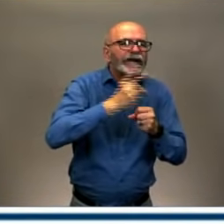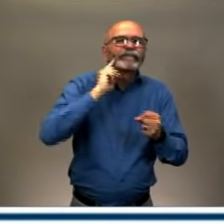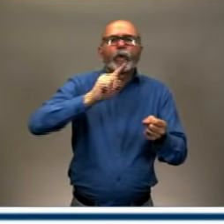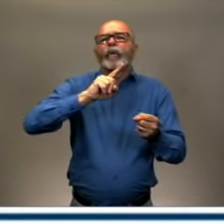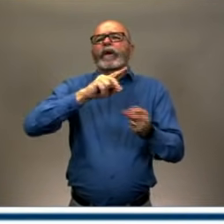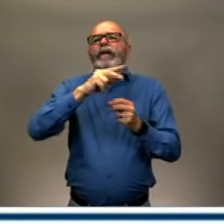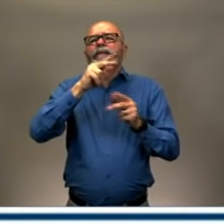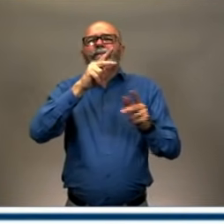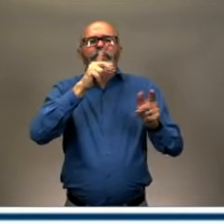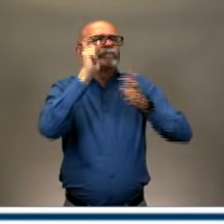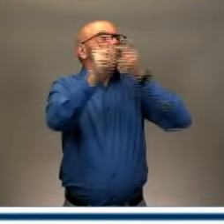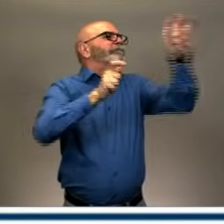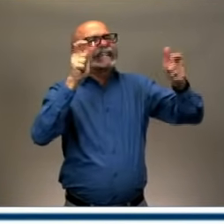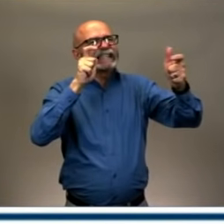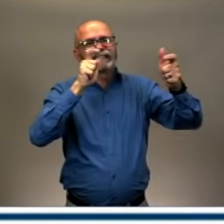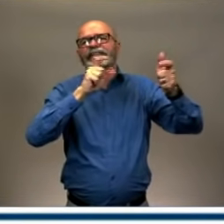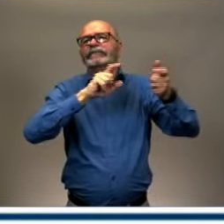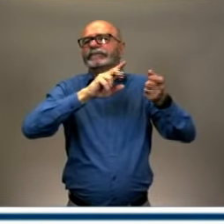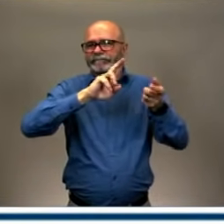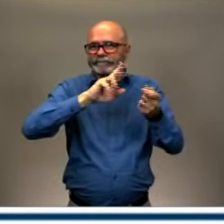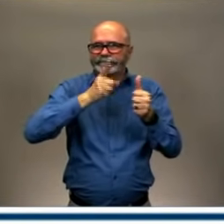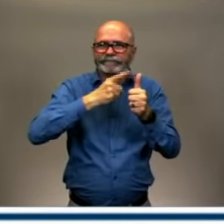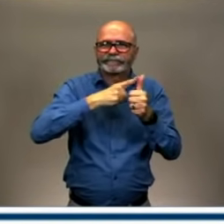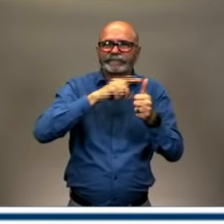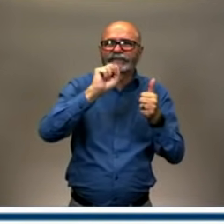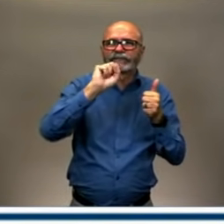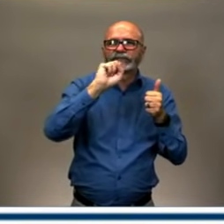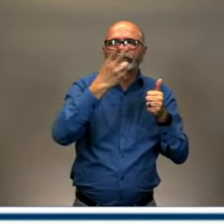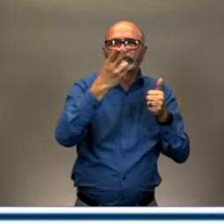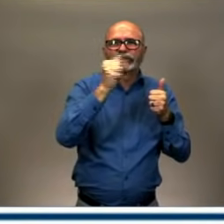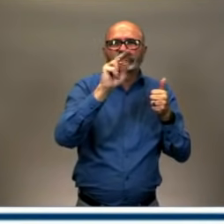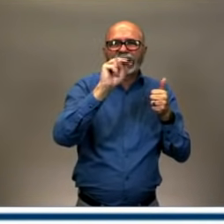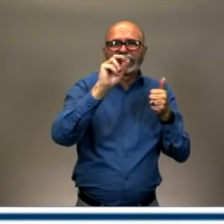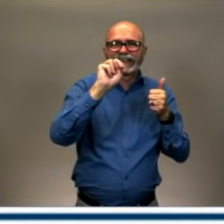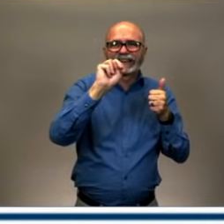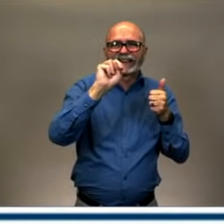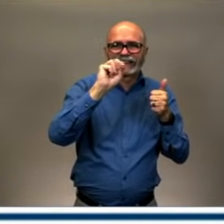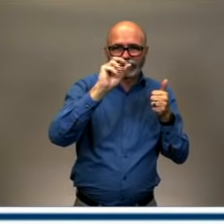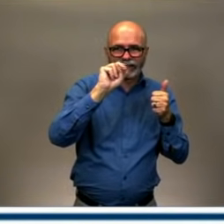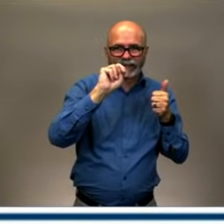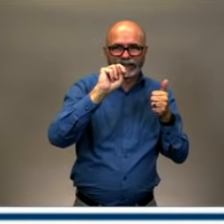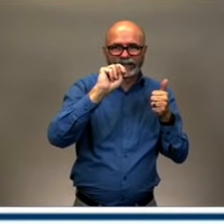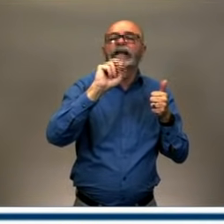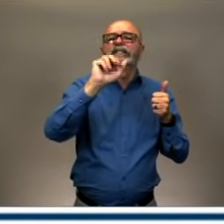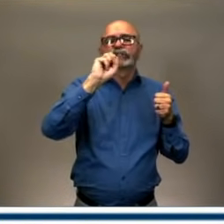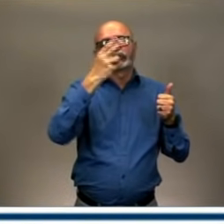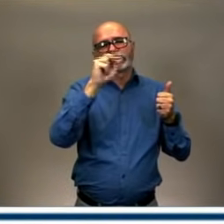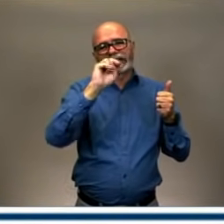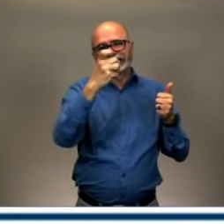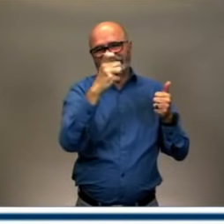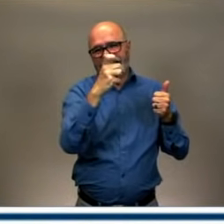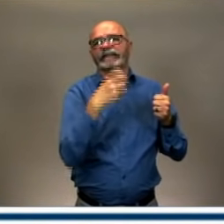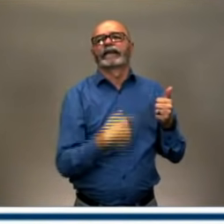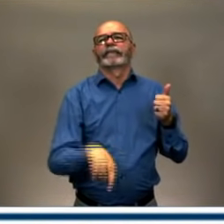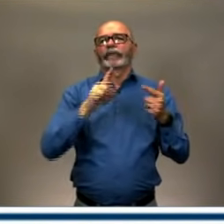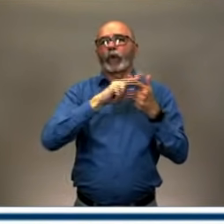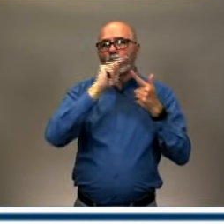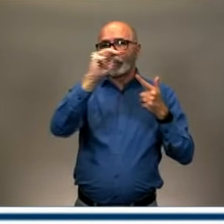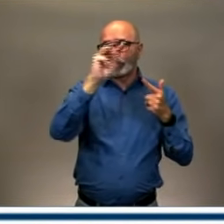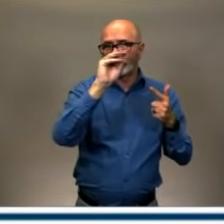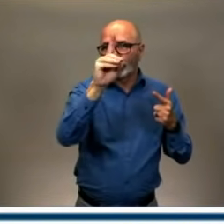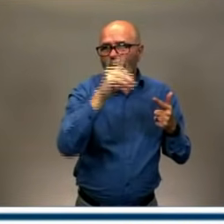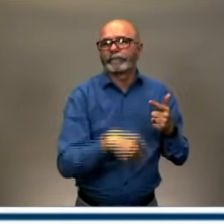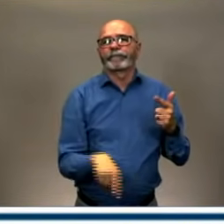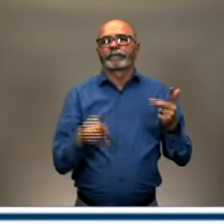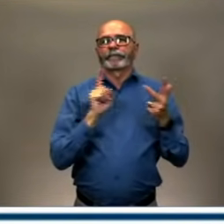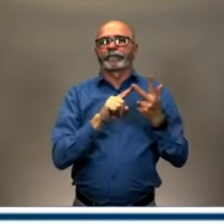homes, the Shannex Parkstone facility in Dartmouth, Northwood's Halifax campus, and Ocean View